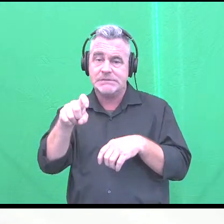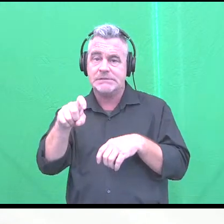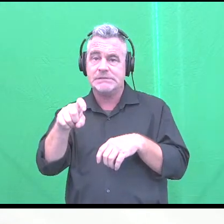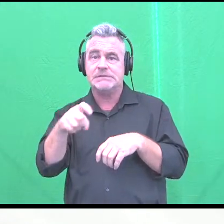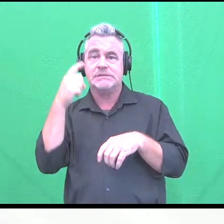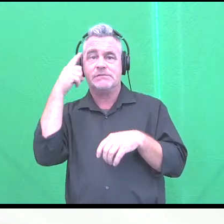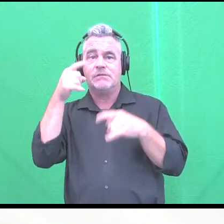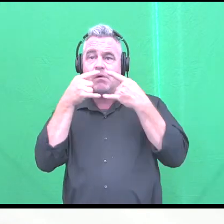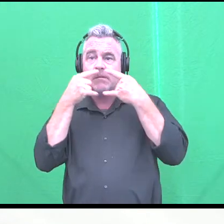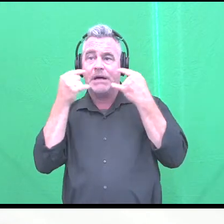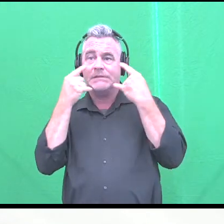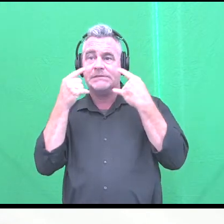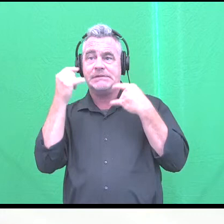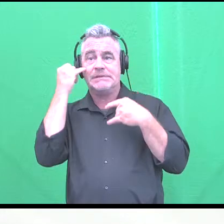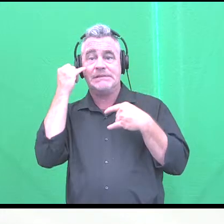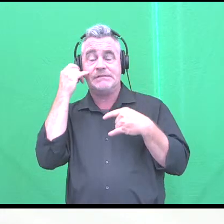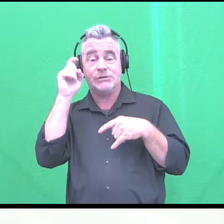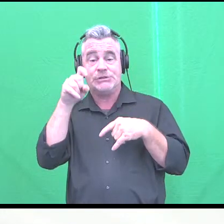you're here teaching science,